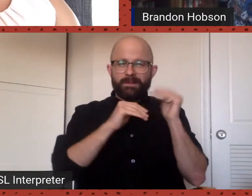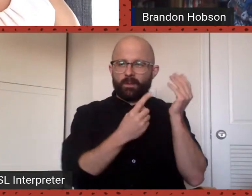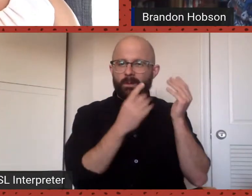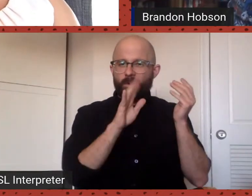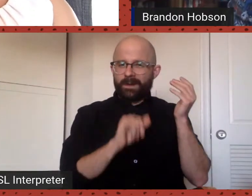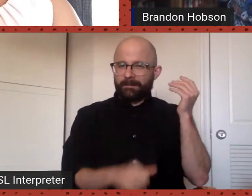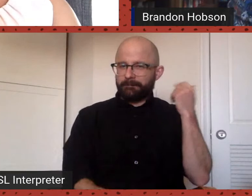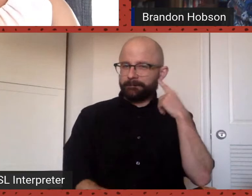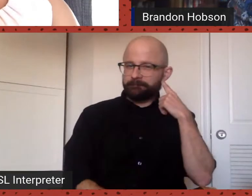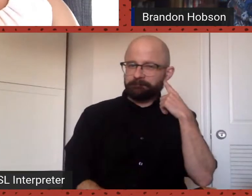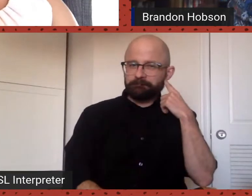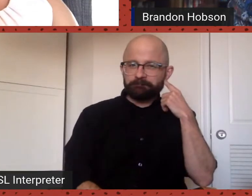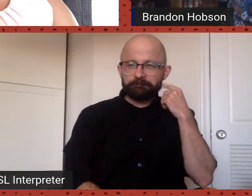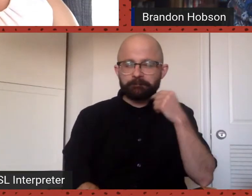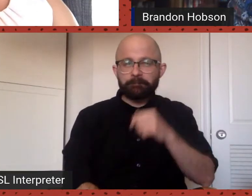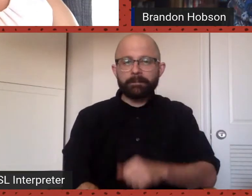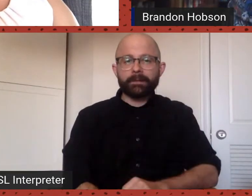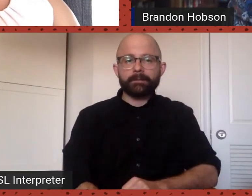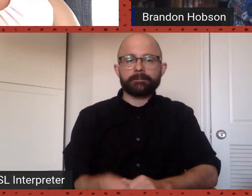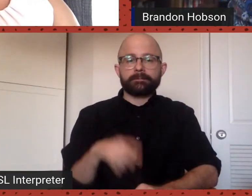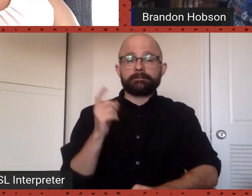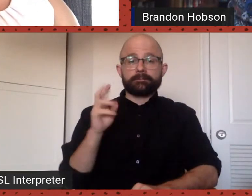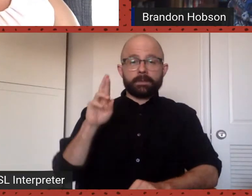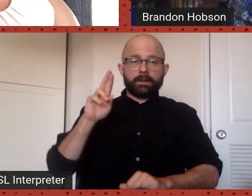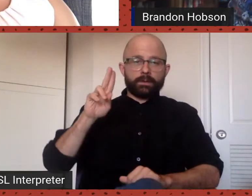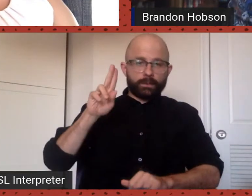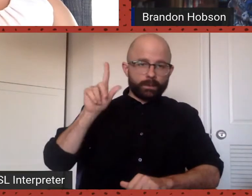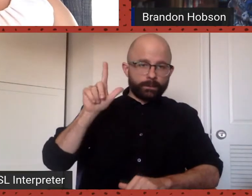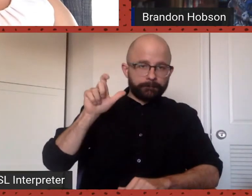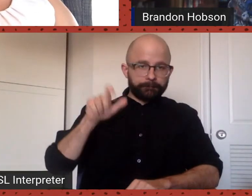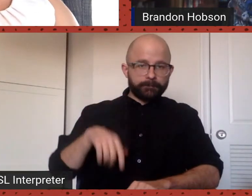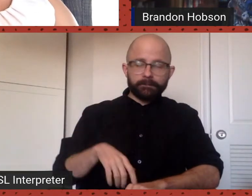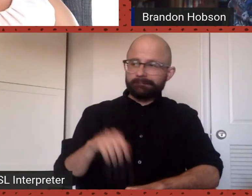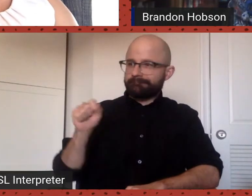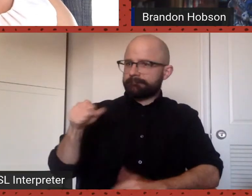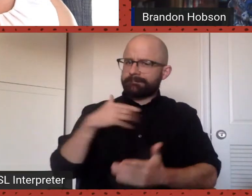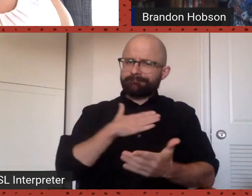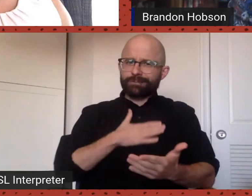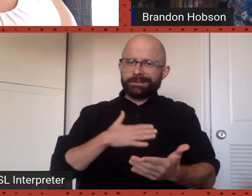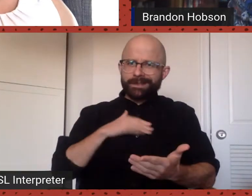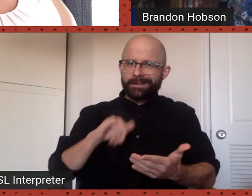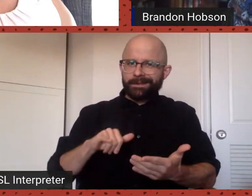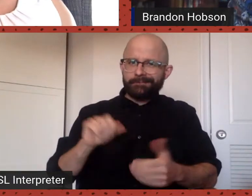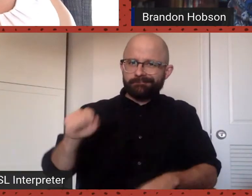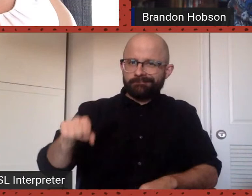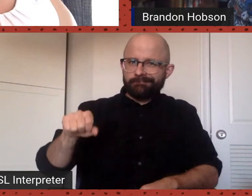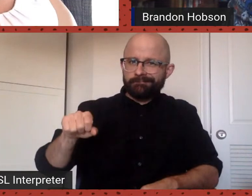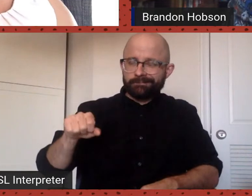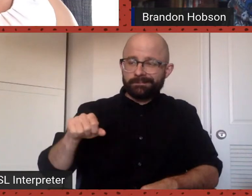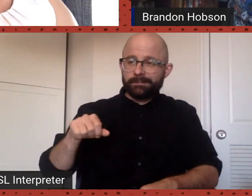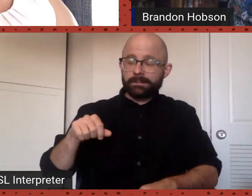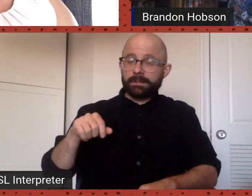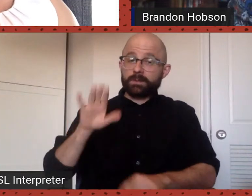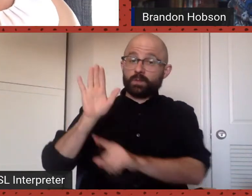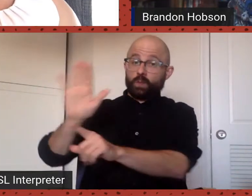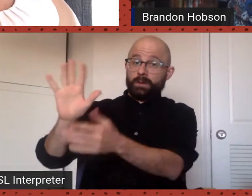Yeah, absolutely. I really appreciate that. And, what you just said really resonated with me